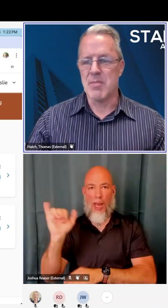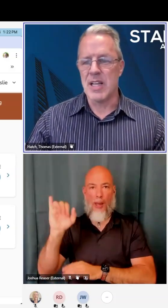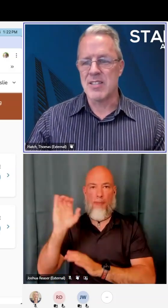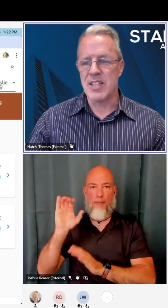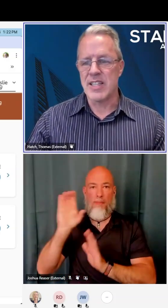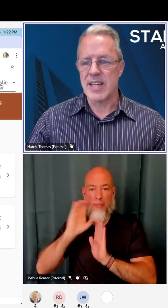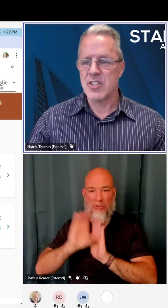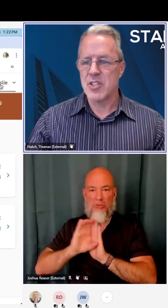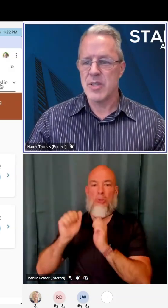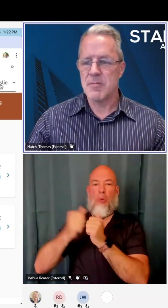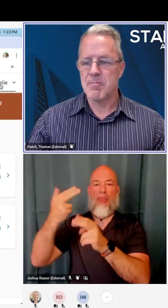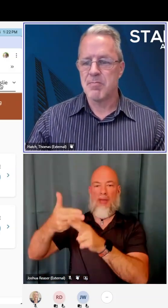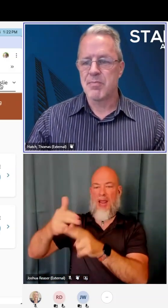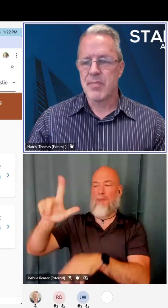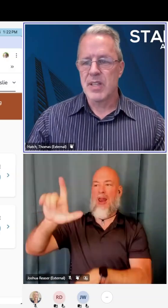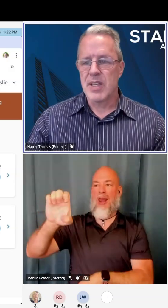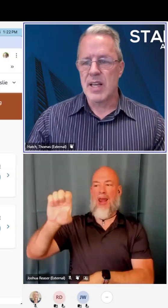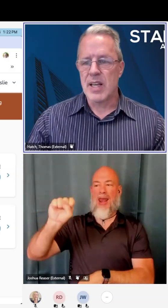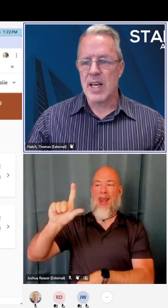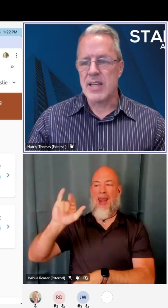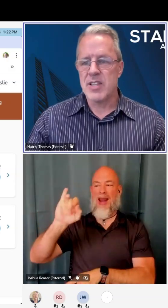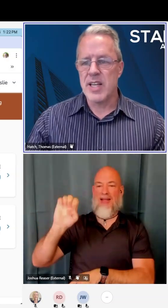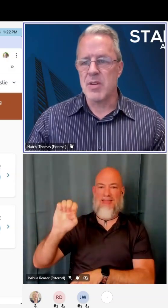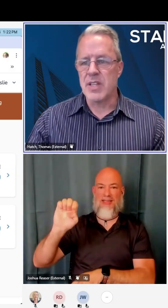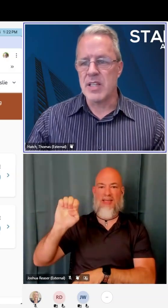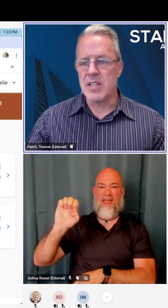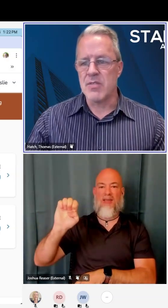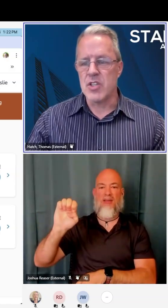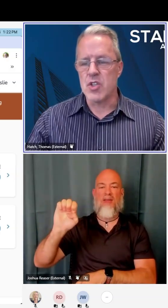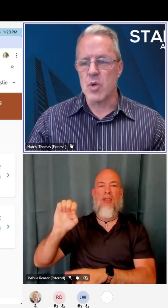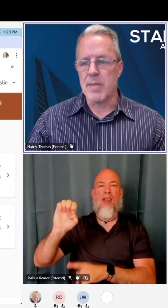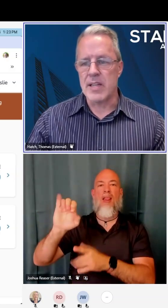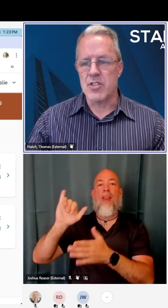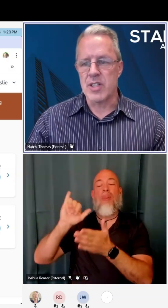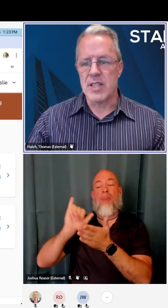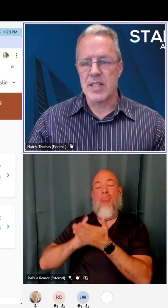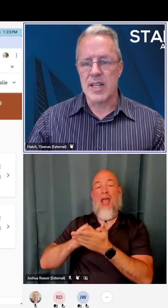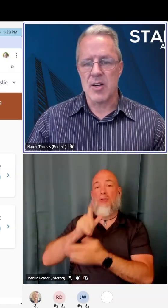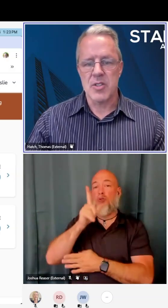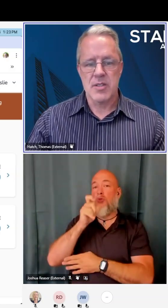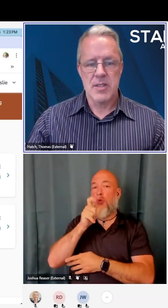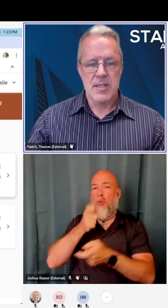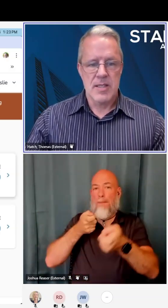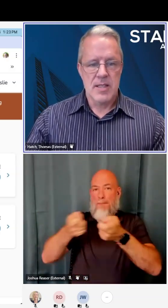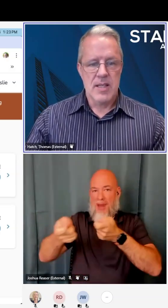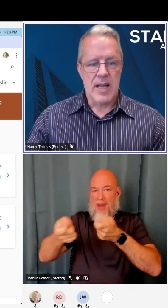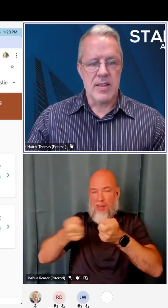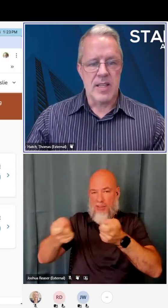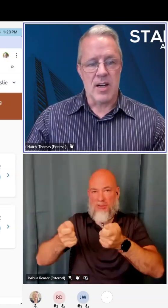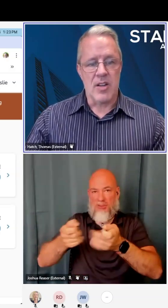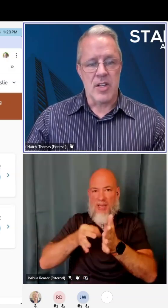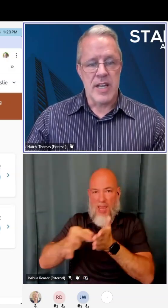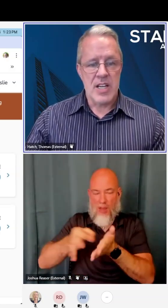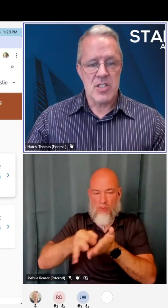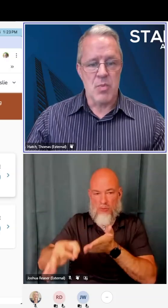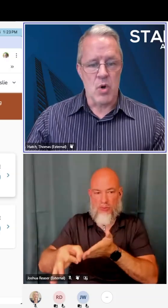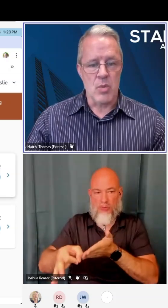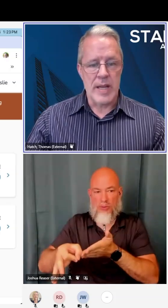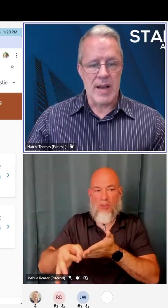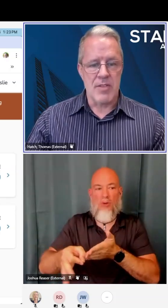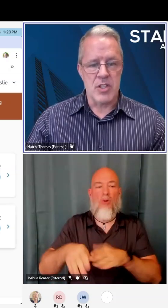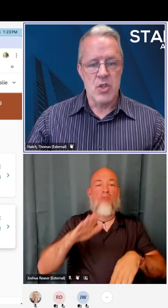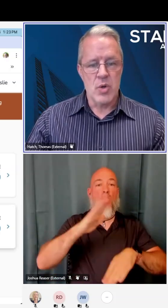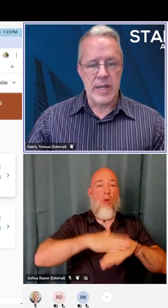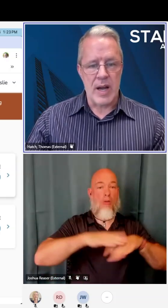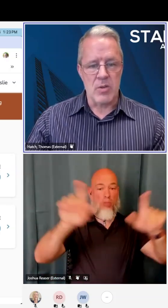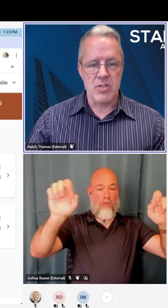with the name Leslie next to it. That is the name of the individual managing the account. And then on the dashboard,